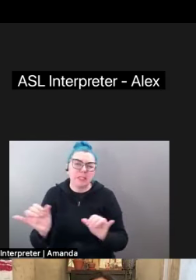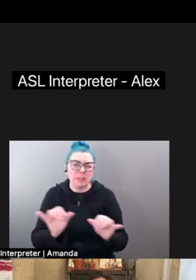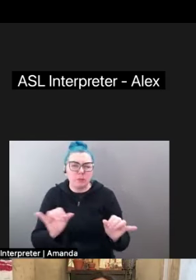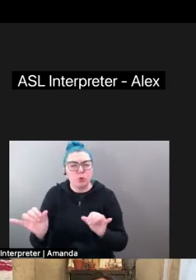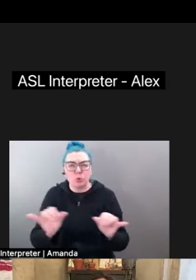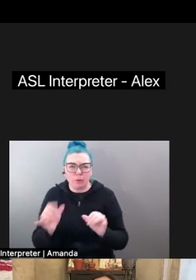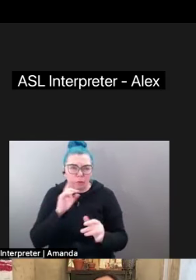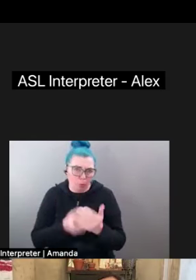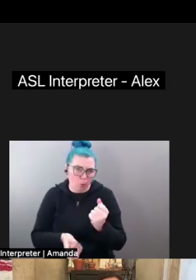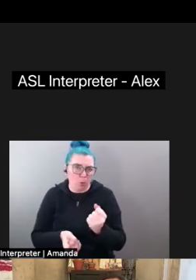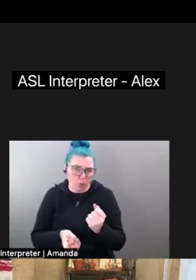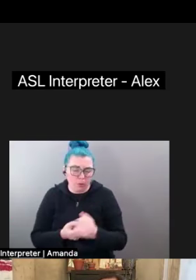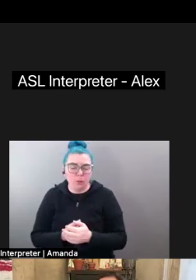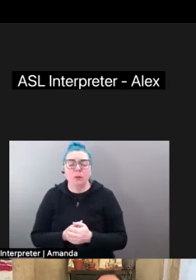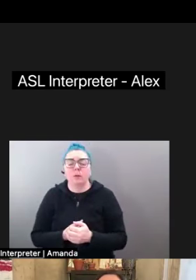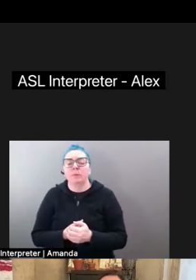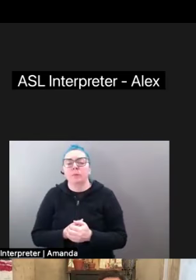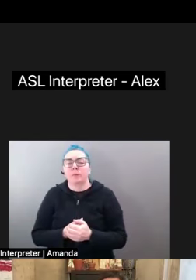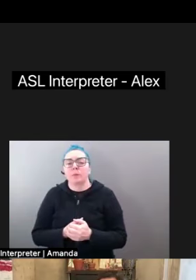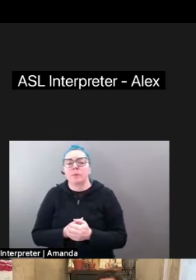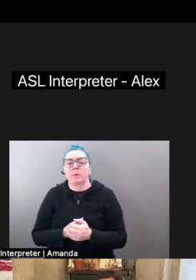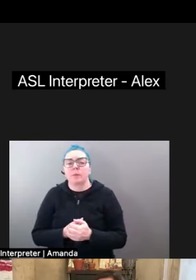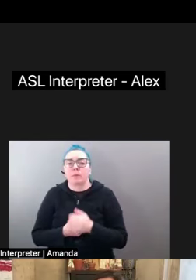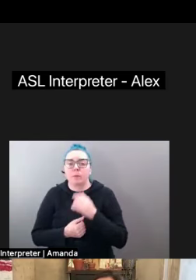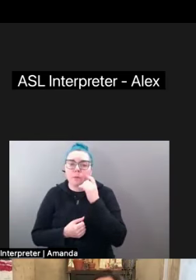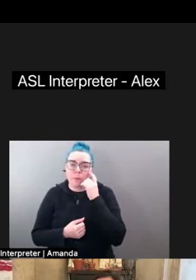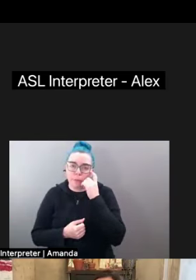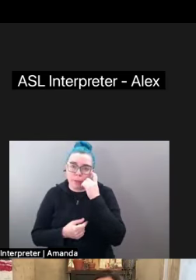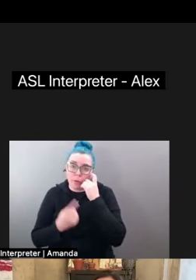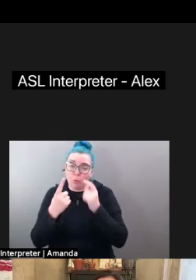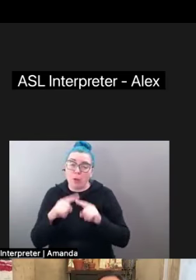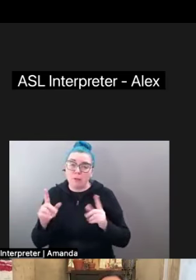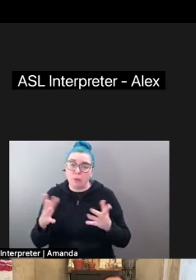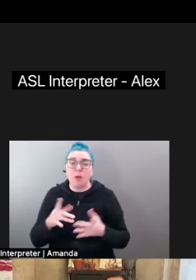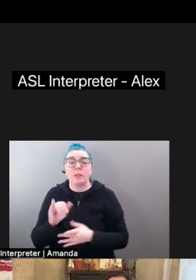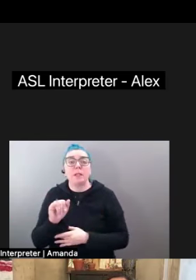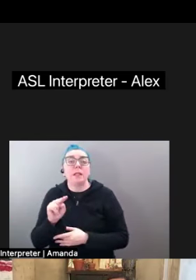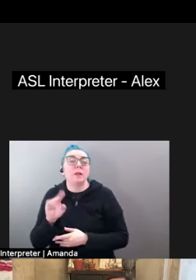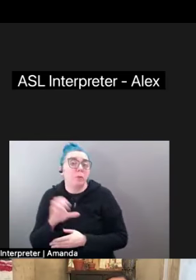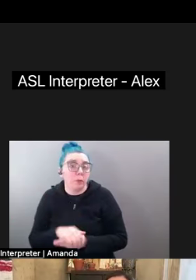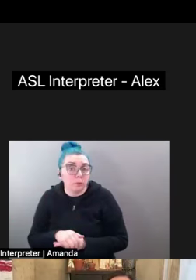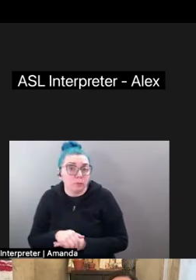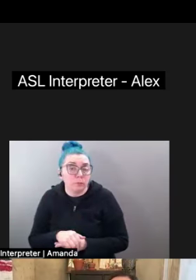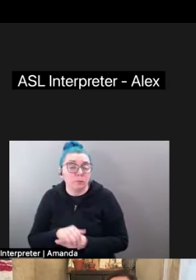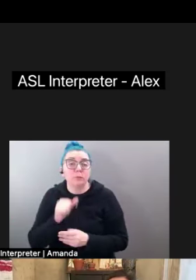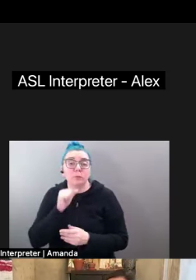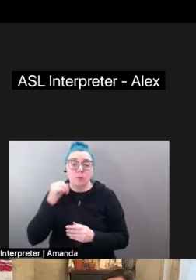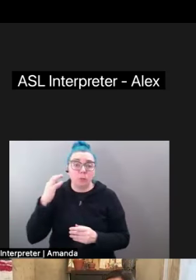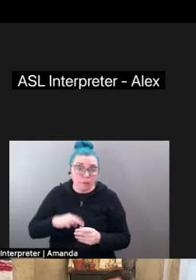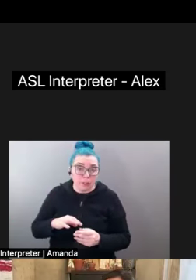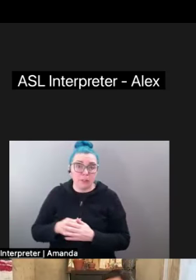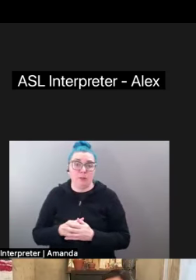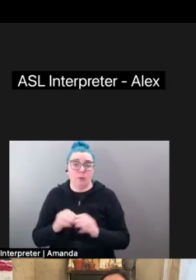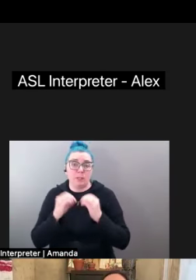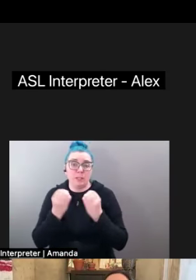first category is that you have to be incorporated as a nonprofit organization or registered charity for a minimum of 2 years for